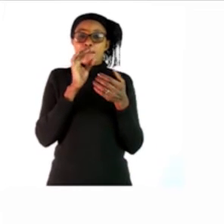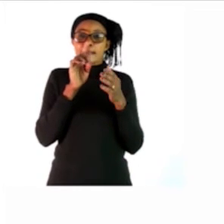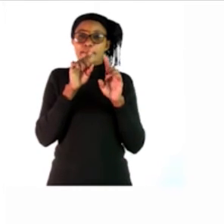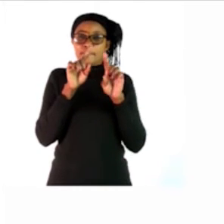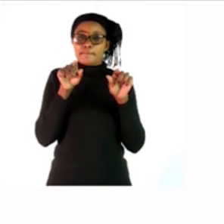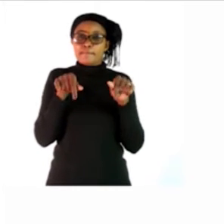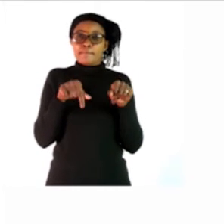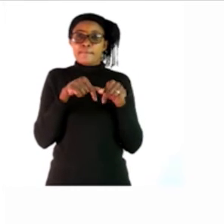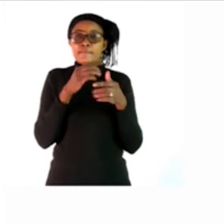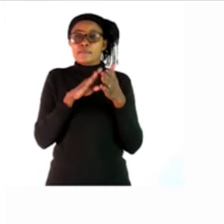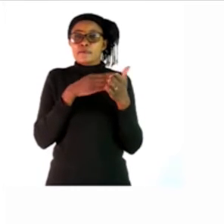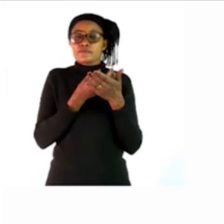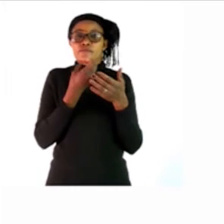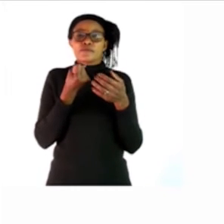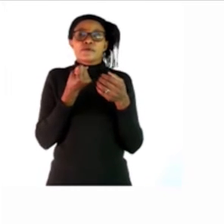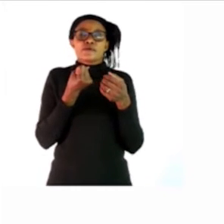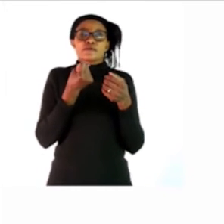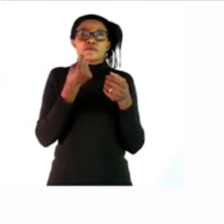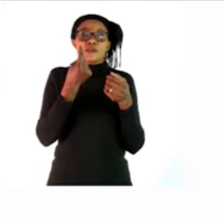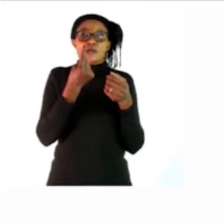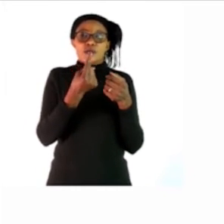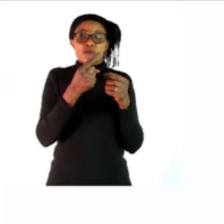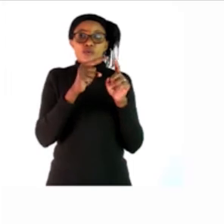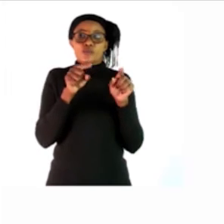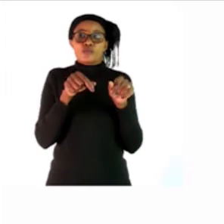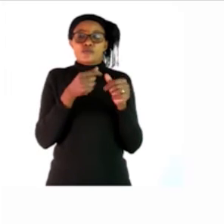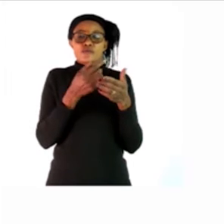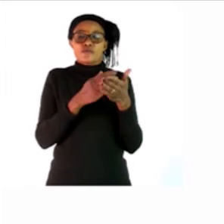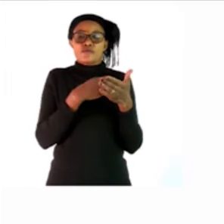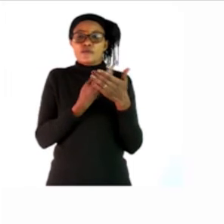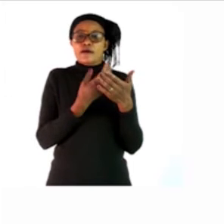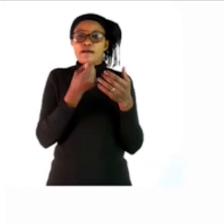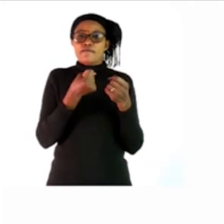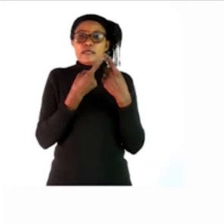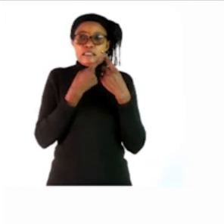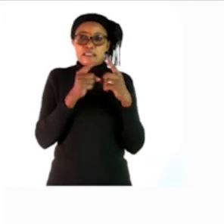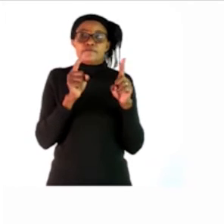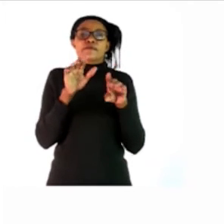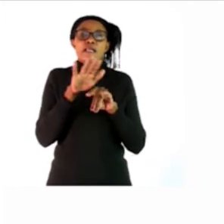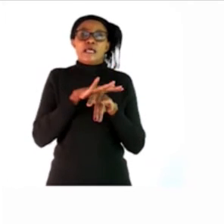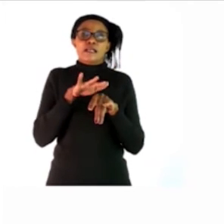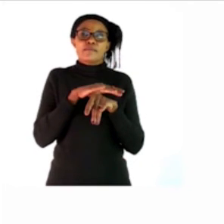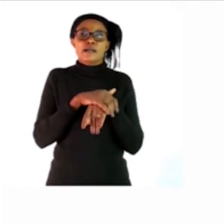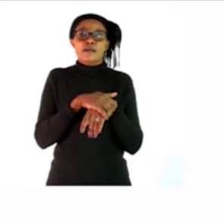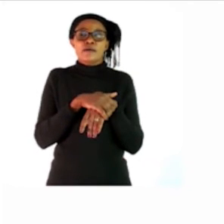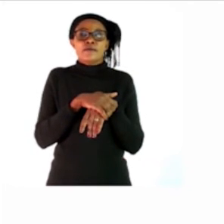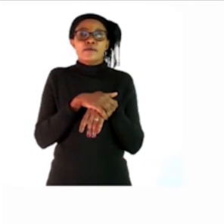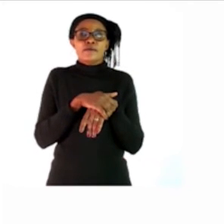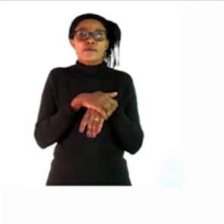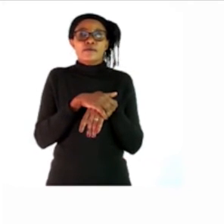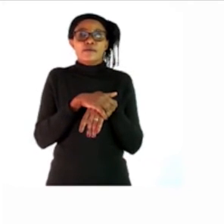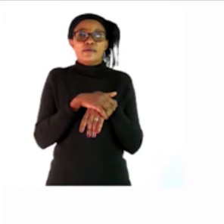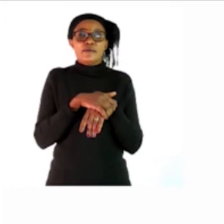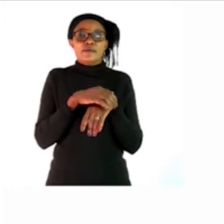And each picture has a different animal. Can you see there? Good. Now let's